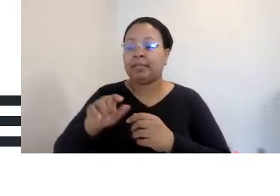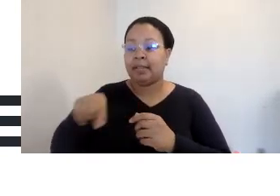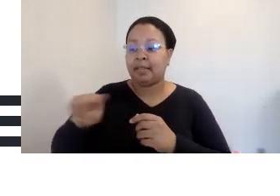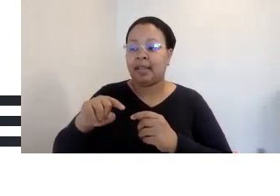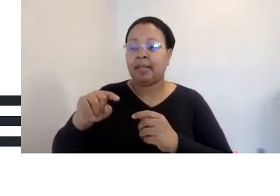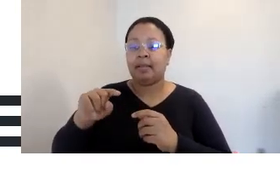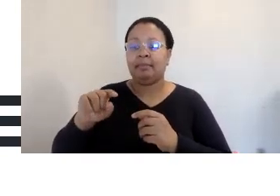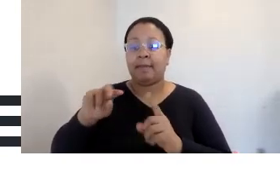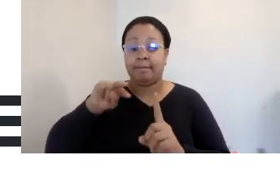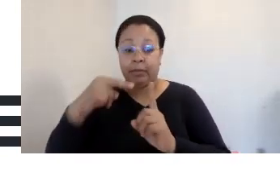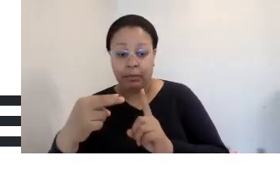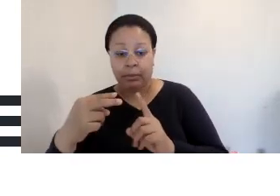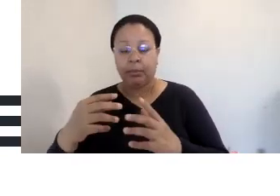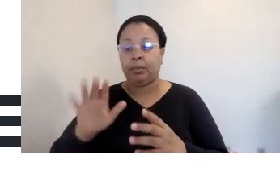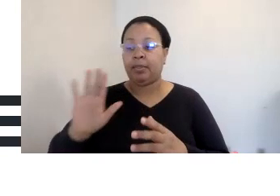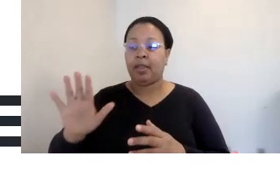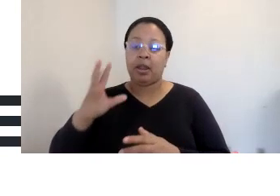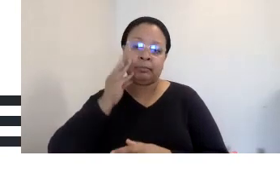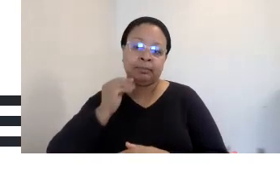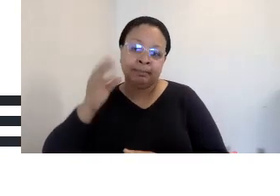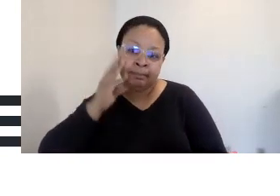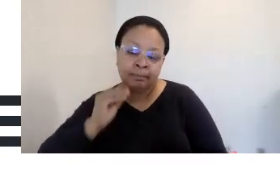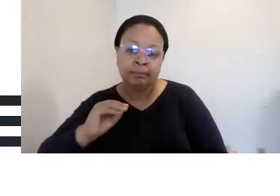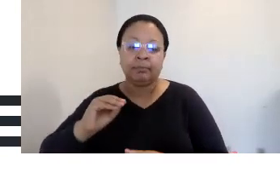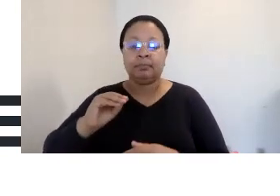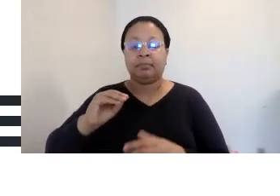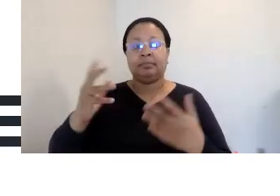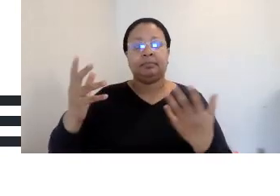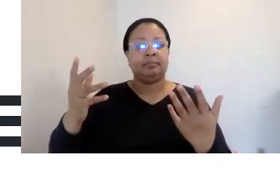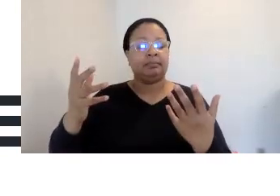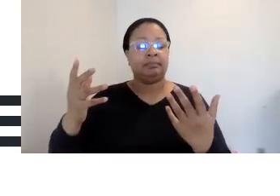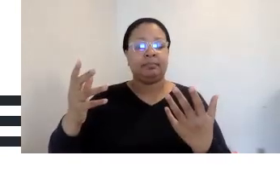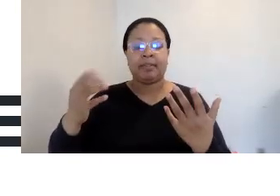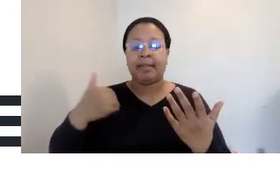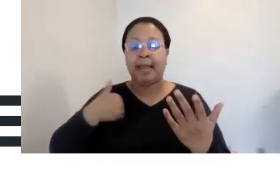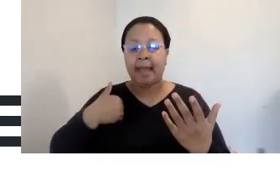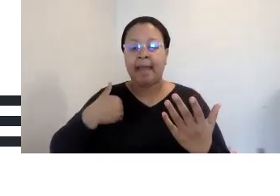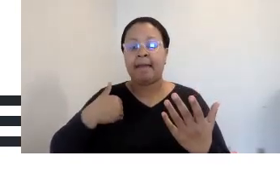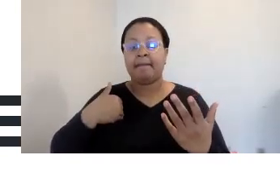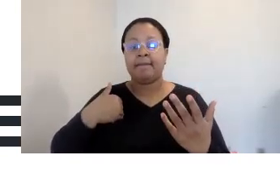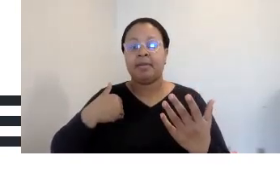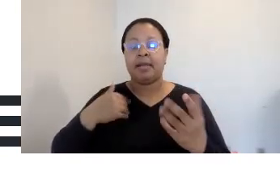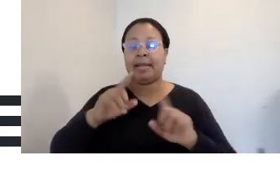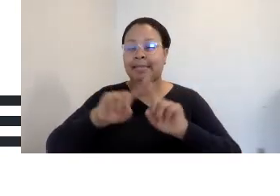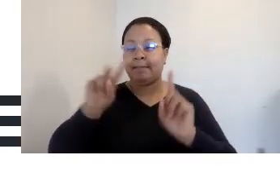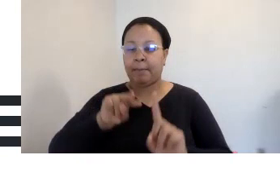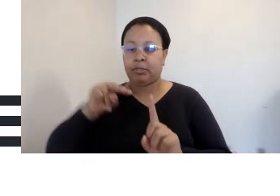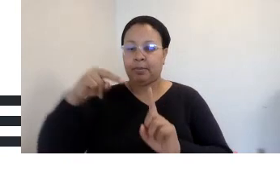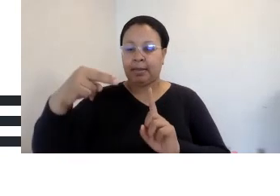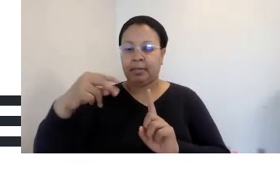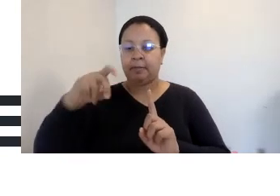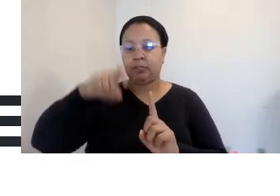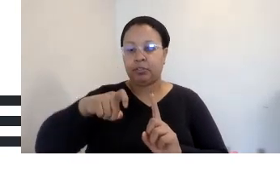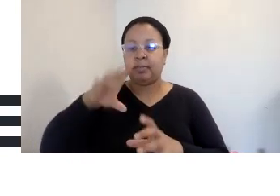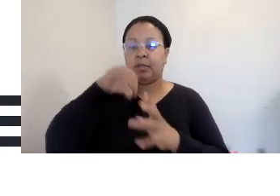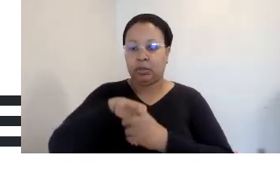firsthand experience. They know these issues. They have a perspective that should be included